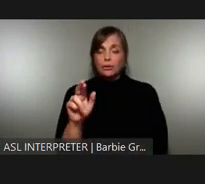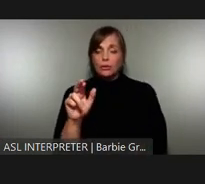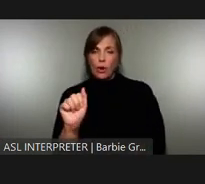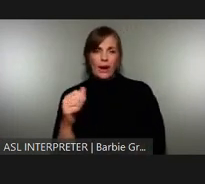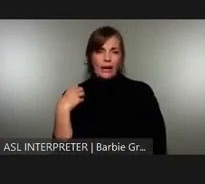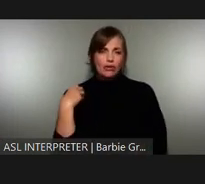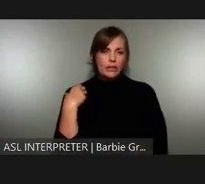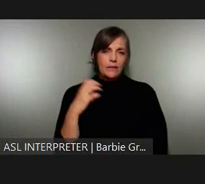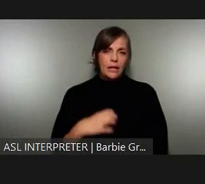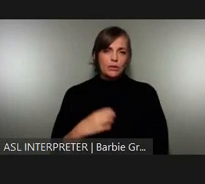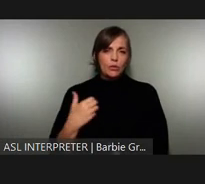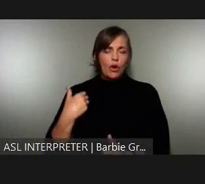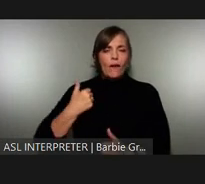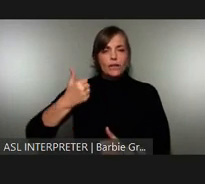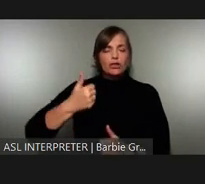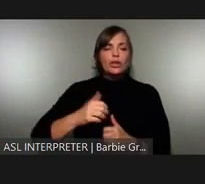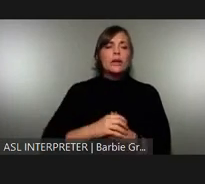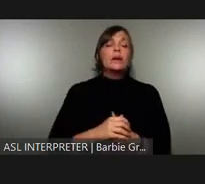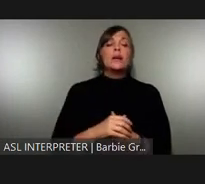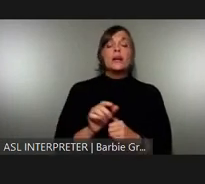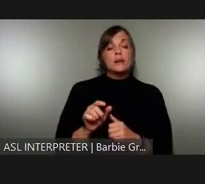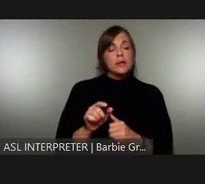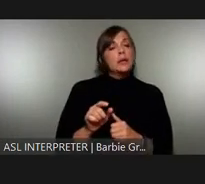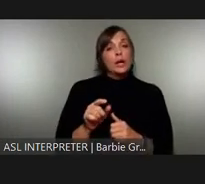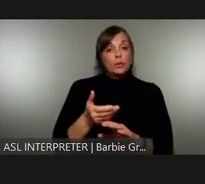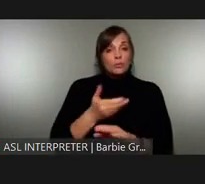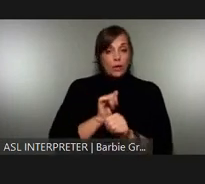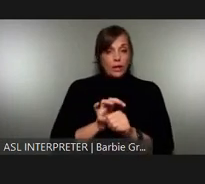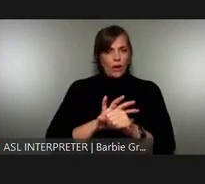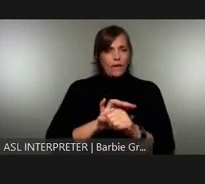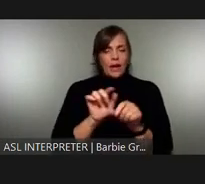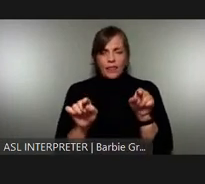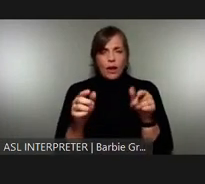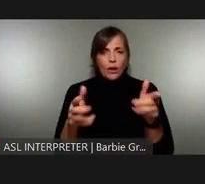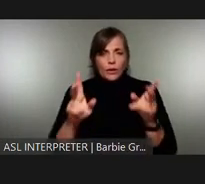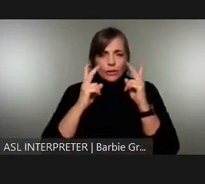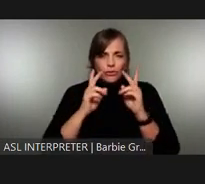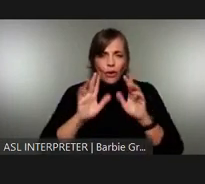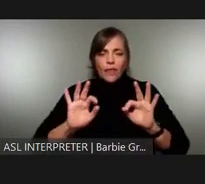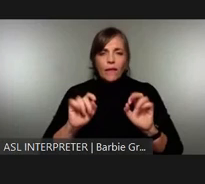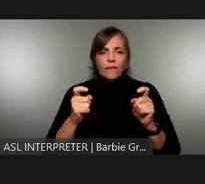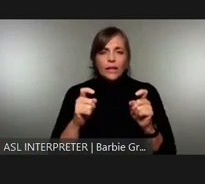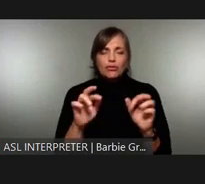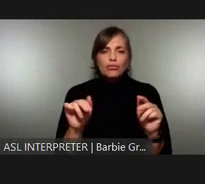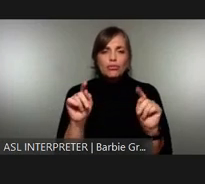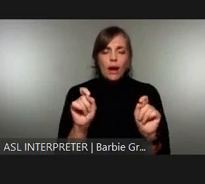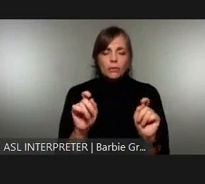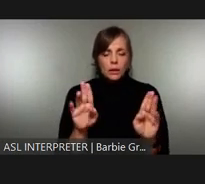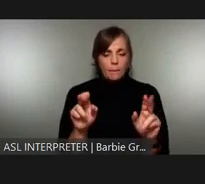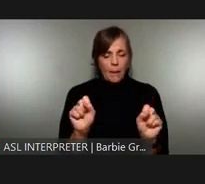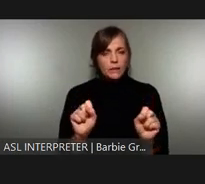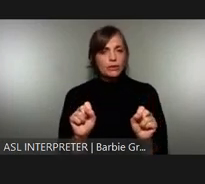on their Net Promoter Score. Pre-COVID, they were able to see what their fixed route bus